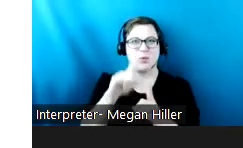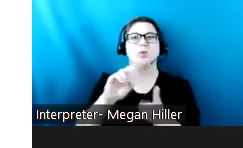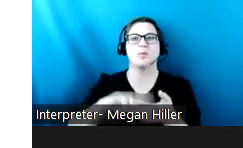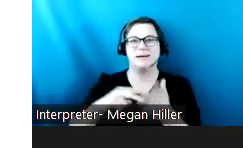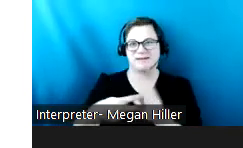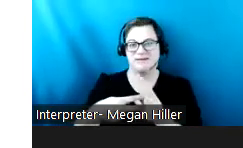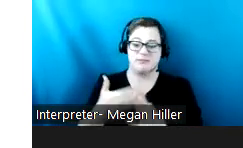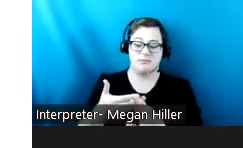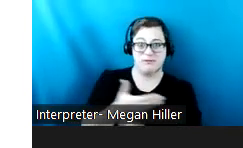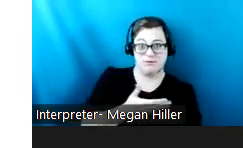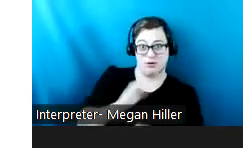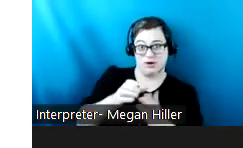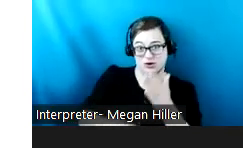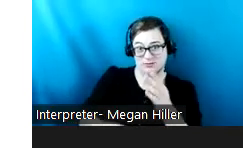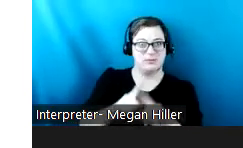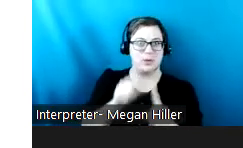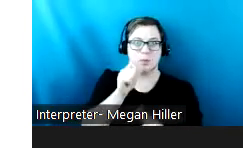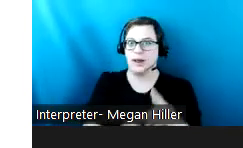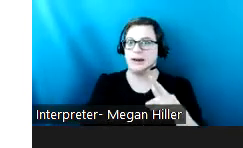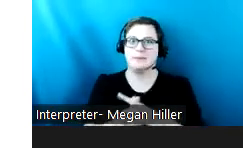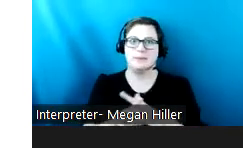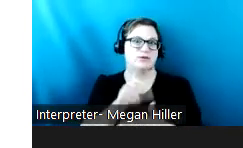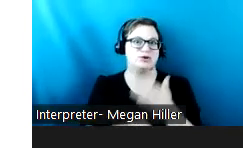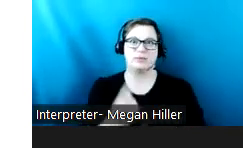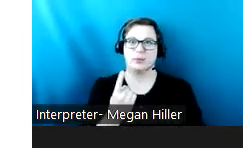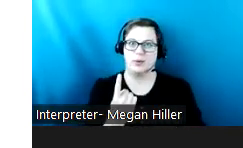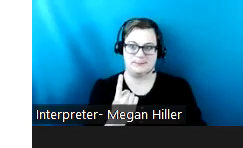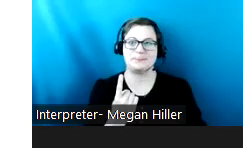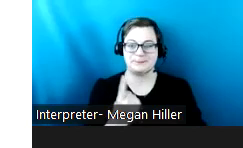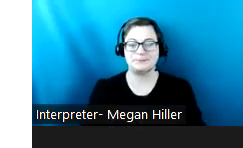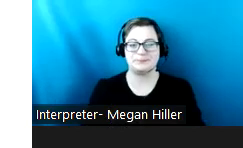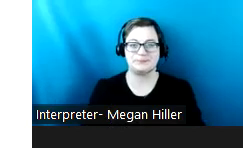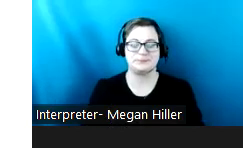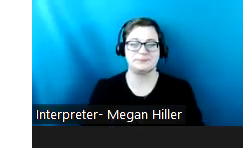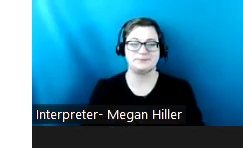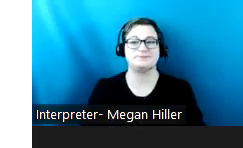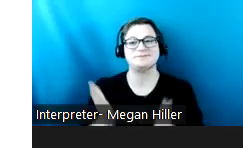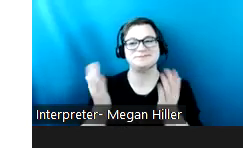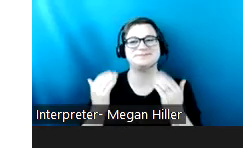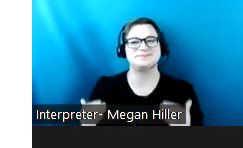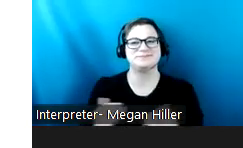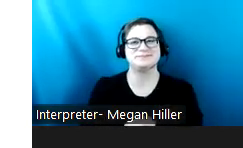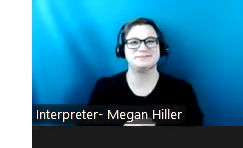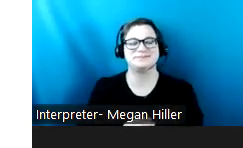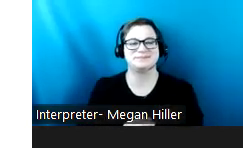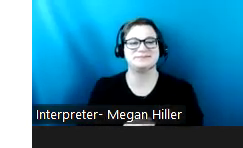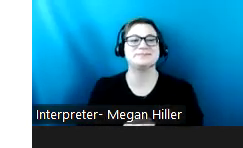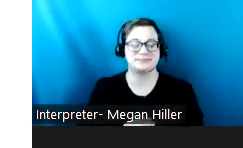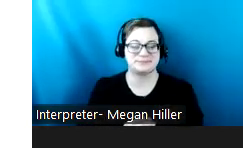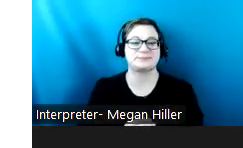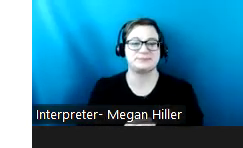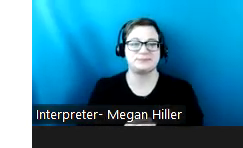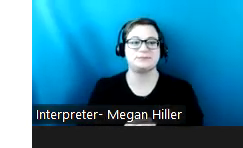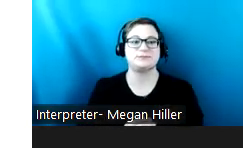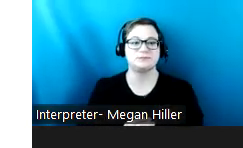that chapter, but will not appear in this chapter 1 definitions. Next slide. All right, so looking